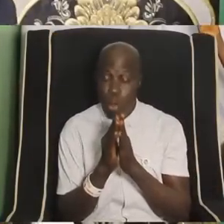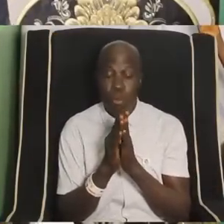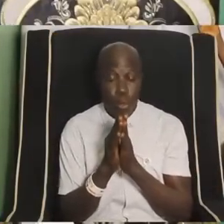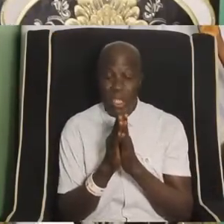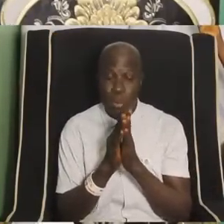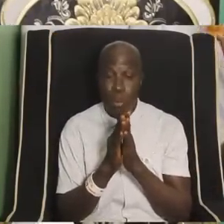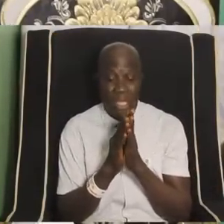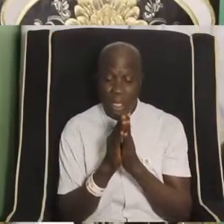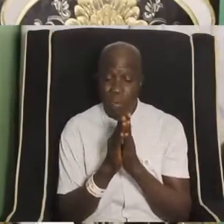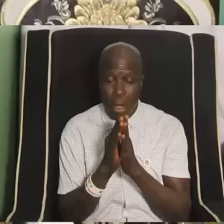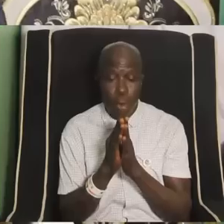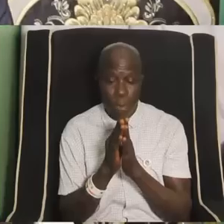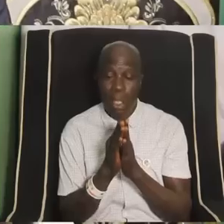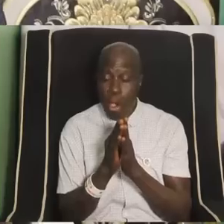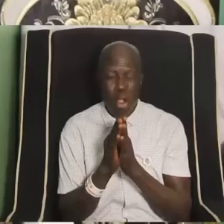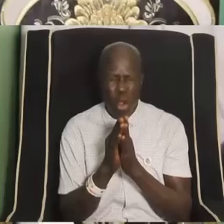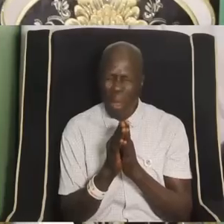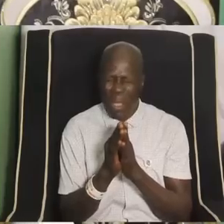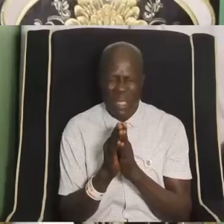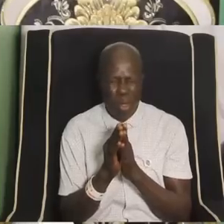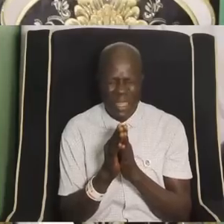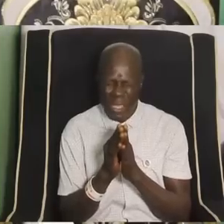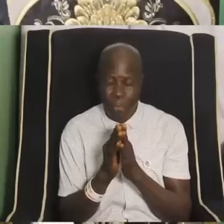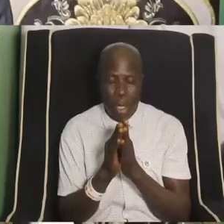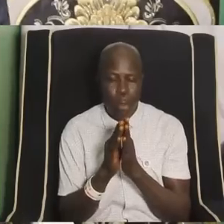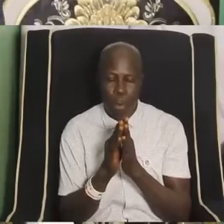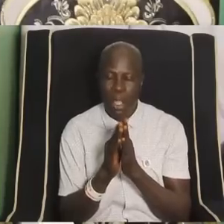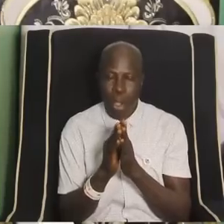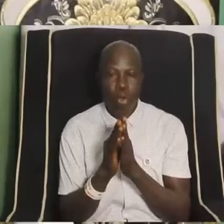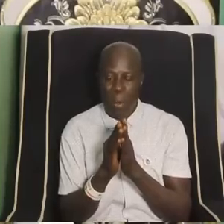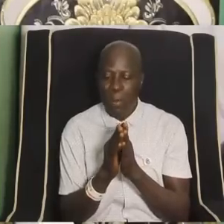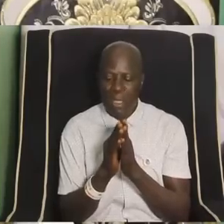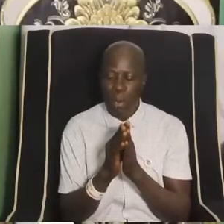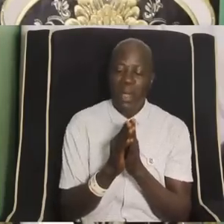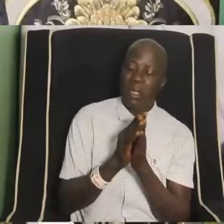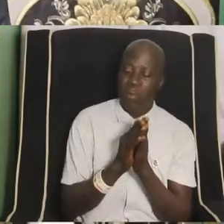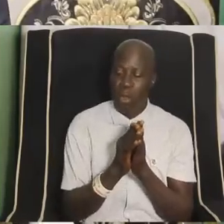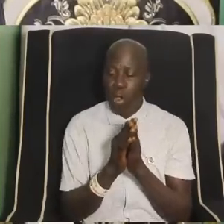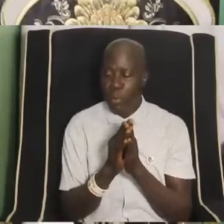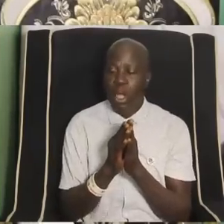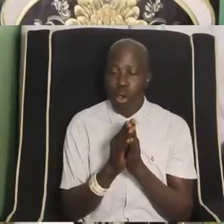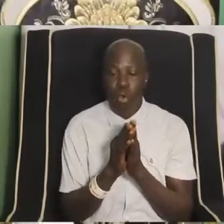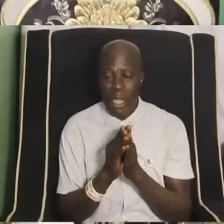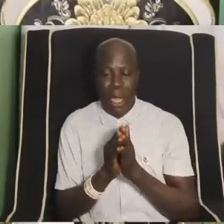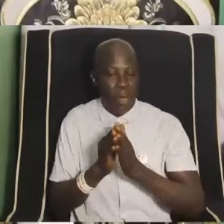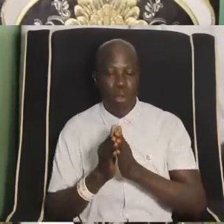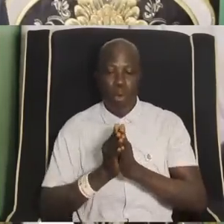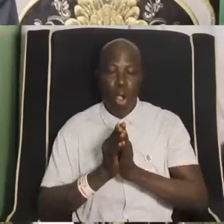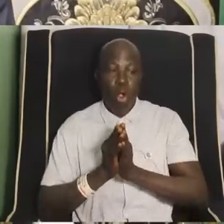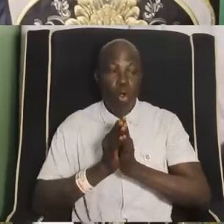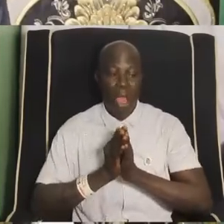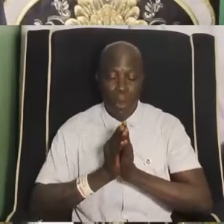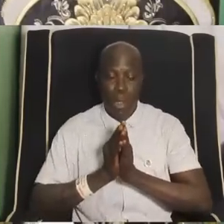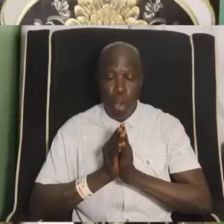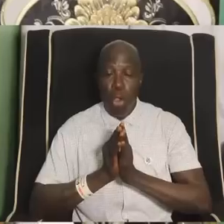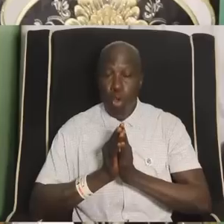God. Oh, my God. Oh, my God. Oh, my God. Oh, my God. Oh, my